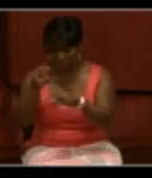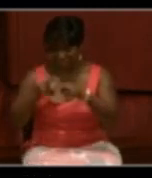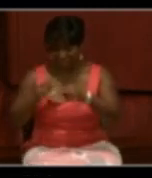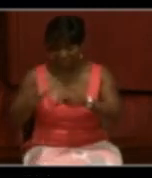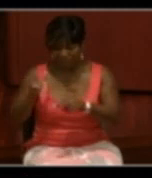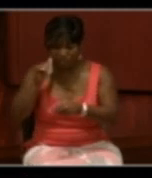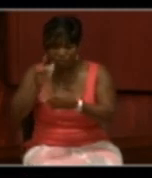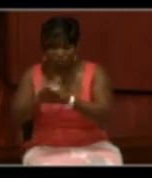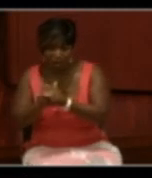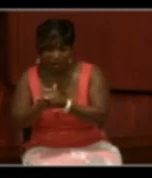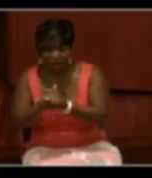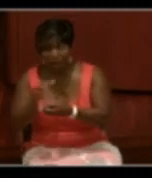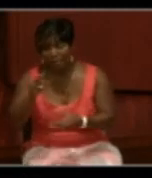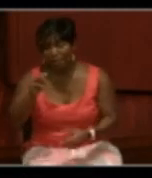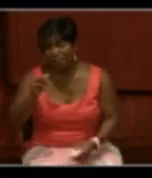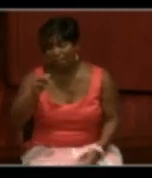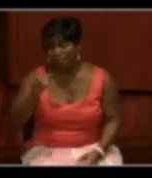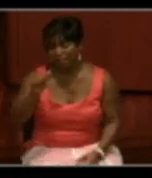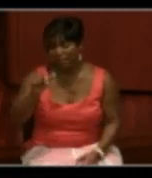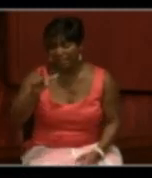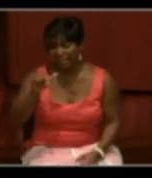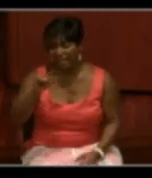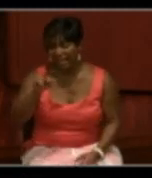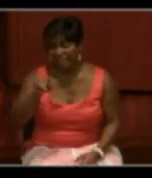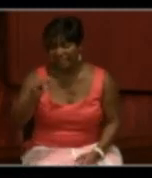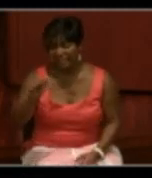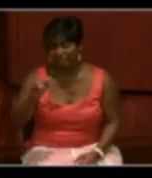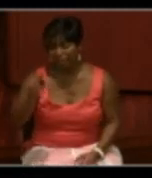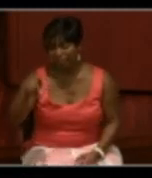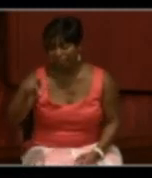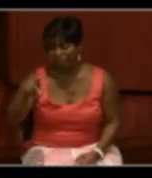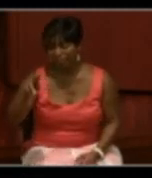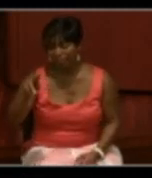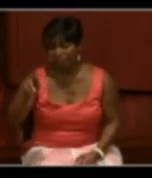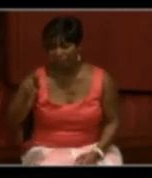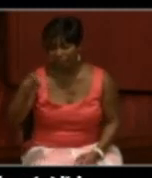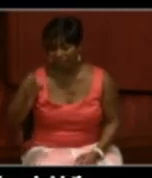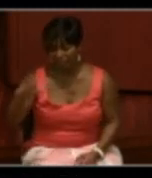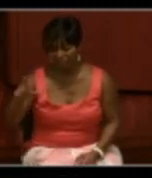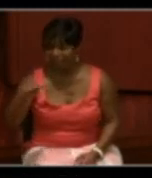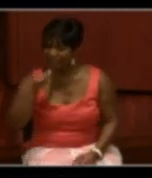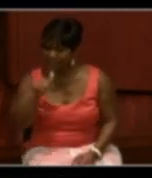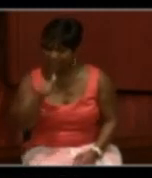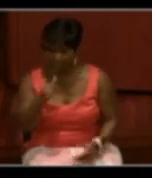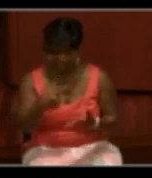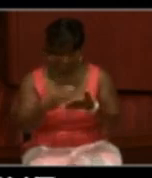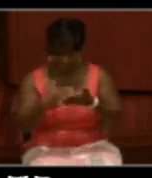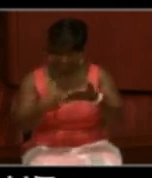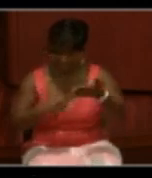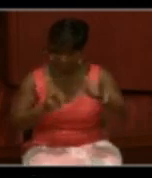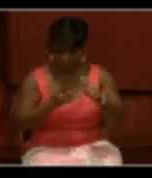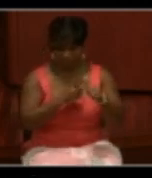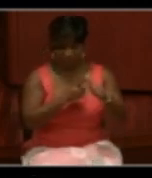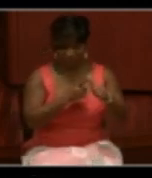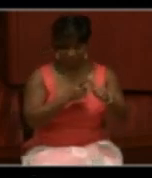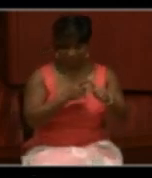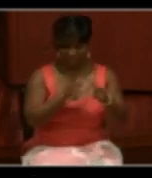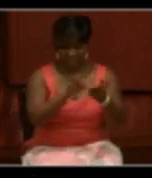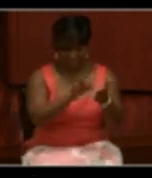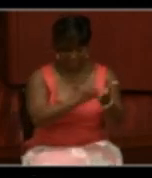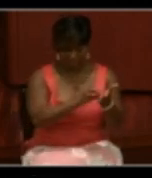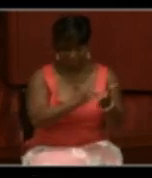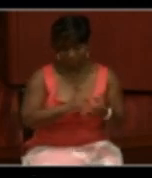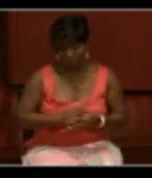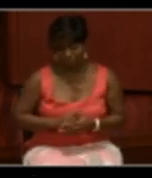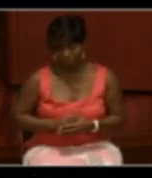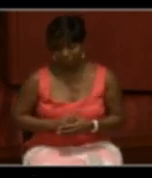wife, Eliza Pinnell. That was not given on the first Freedman's Bank account. Okay.